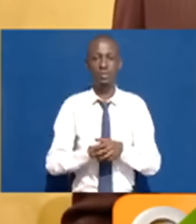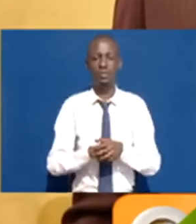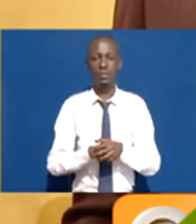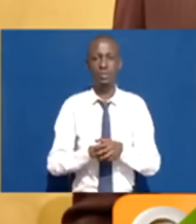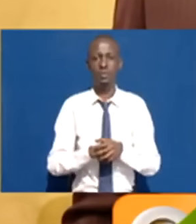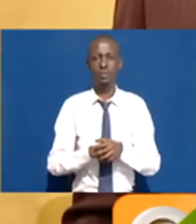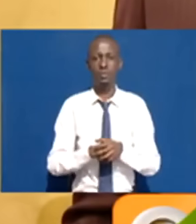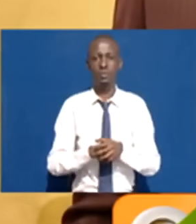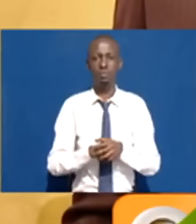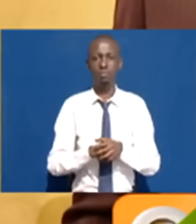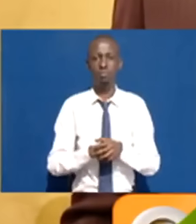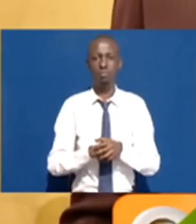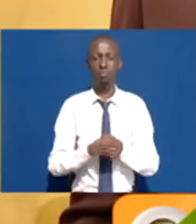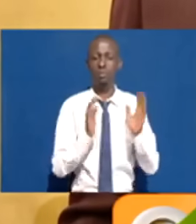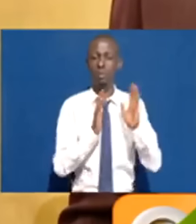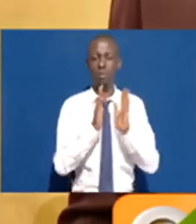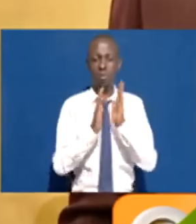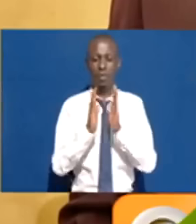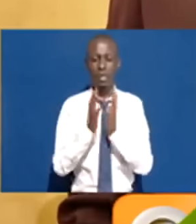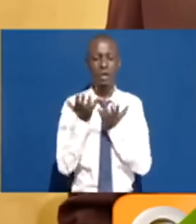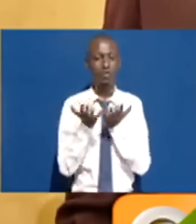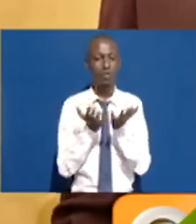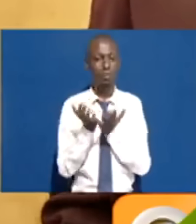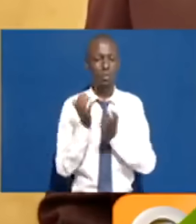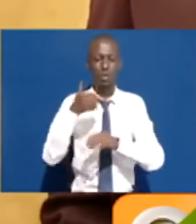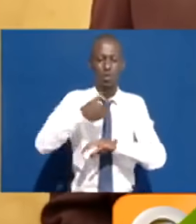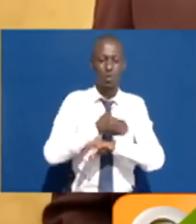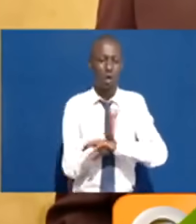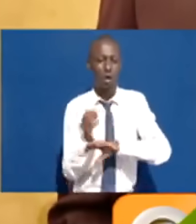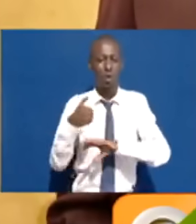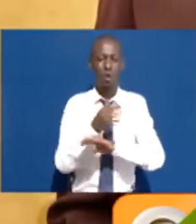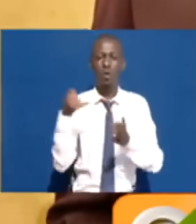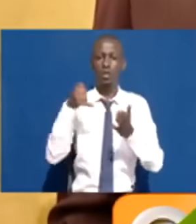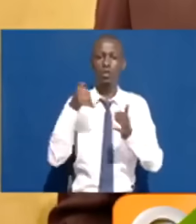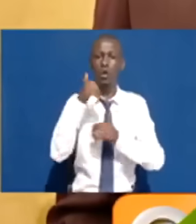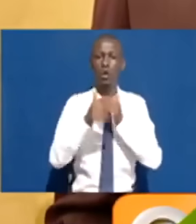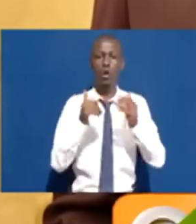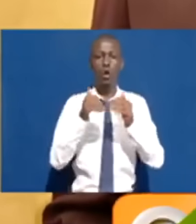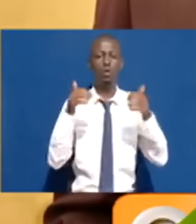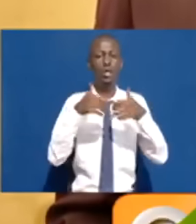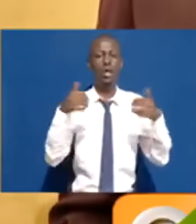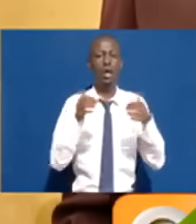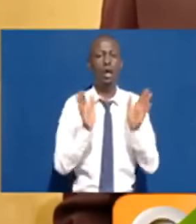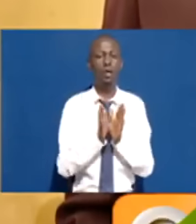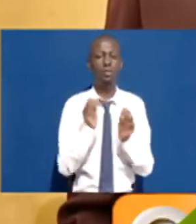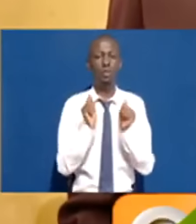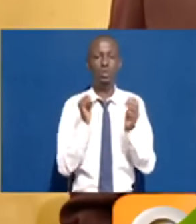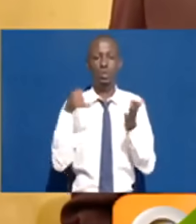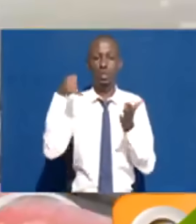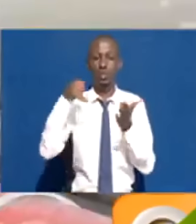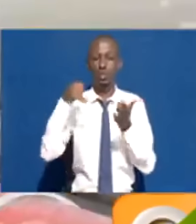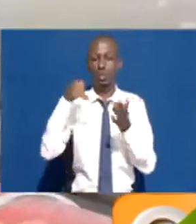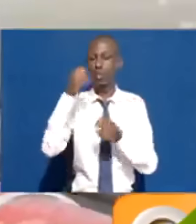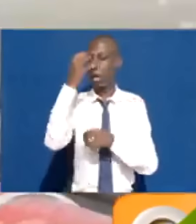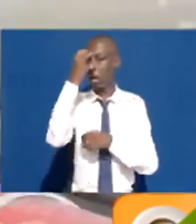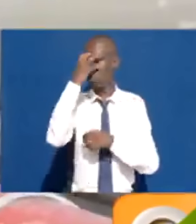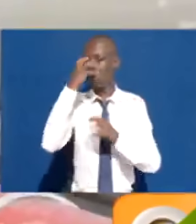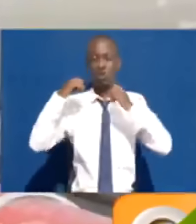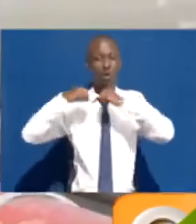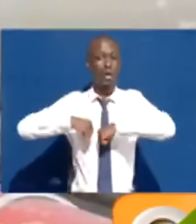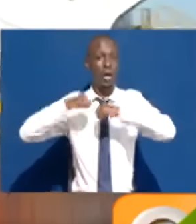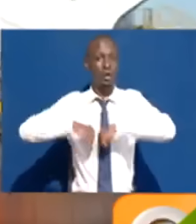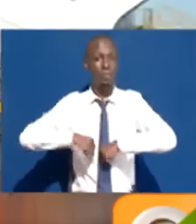This shady business model is being deployed by all the companies that were retained in the Ruto deal. Odinga